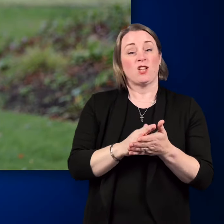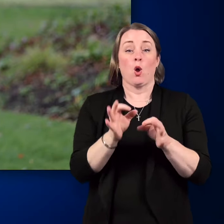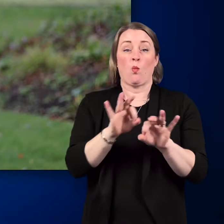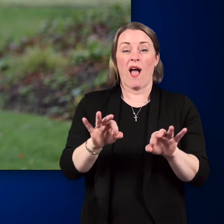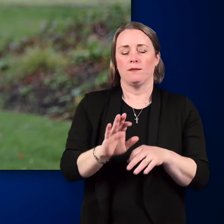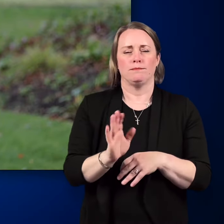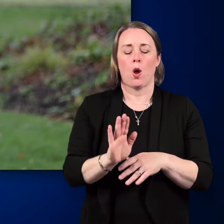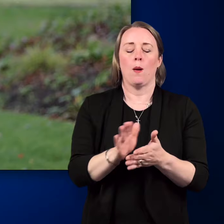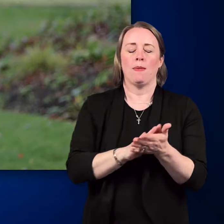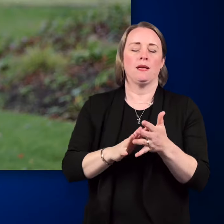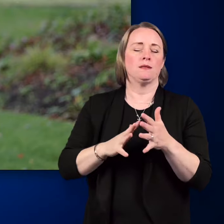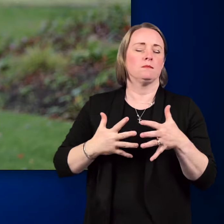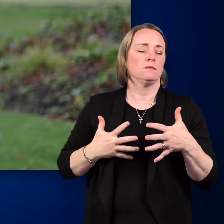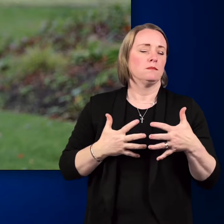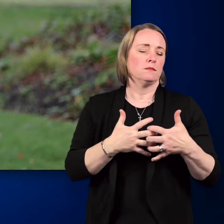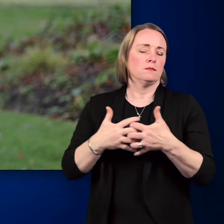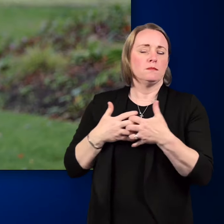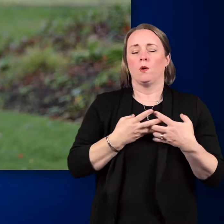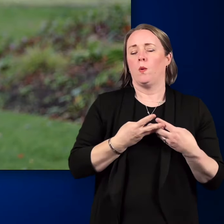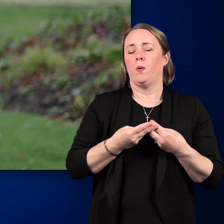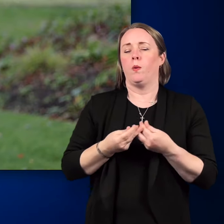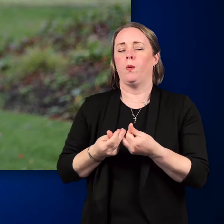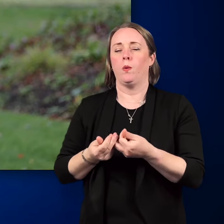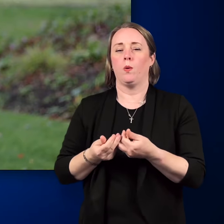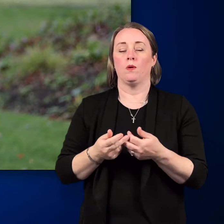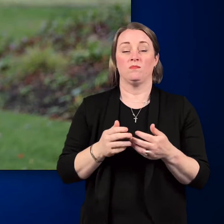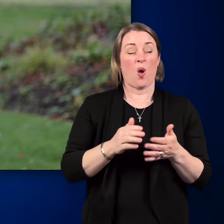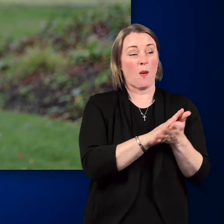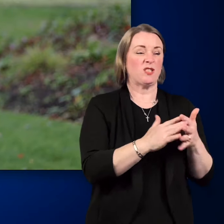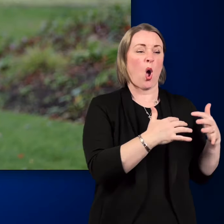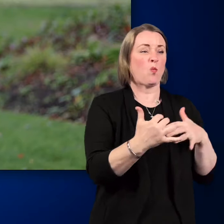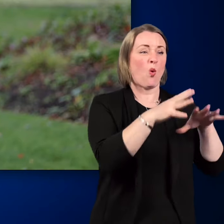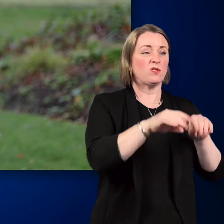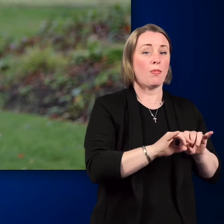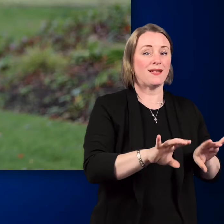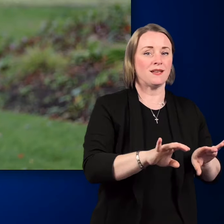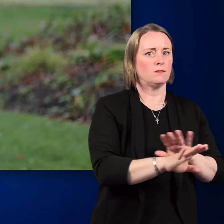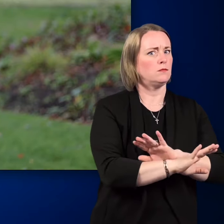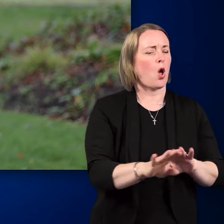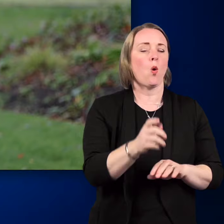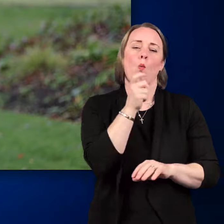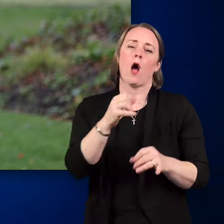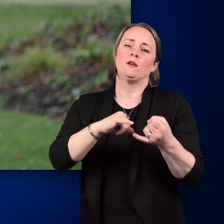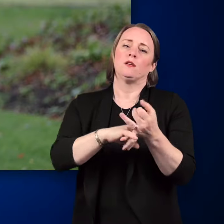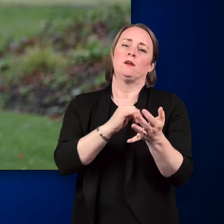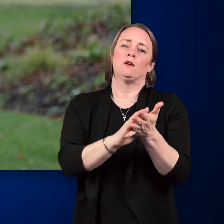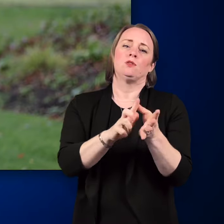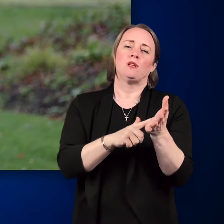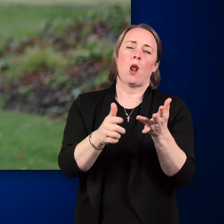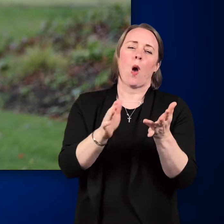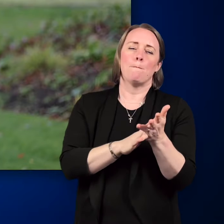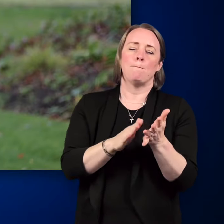It's not just absence of war. It's much, much more than this. It's a rich word. It means when